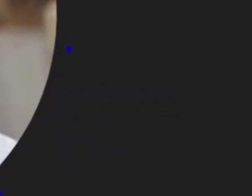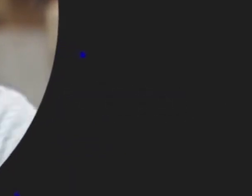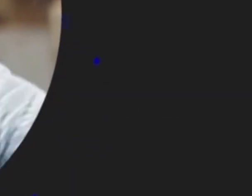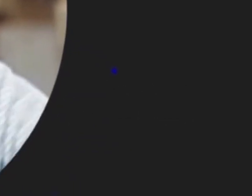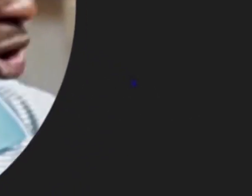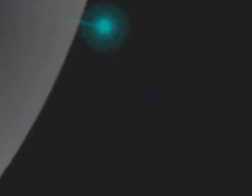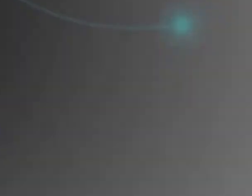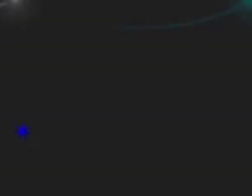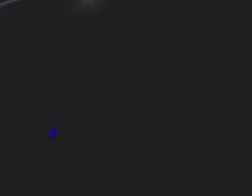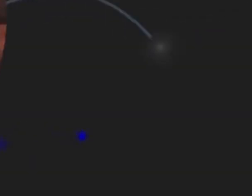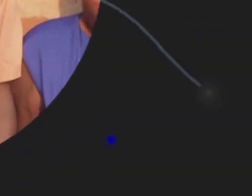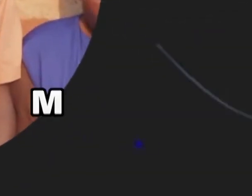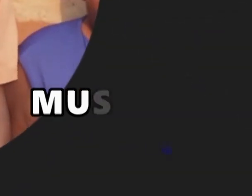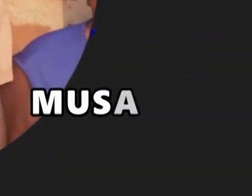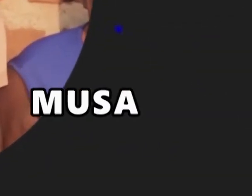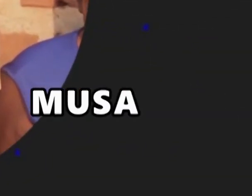Obul.